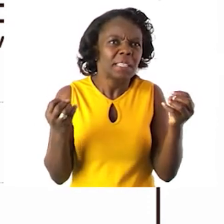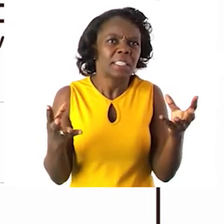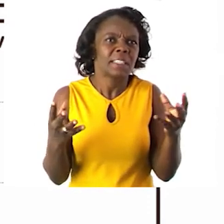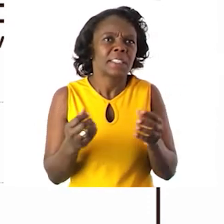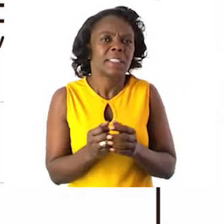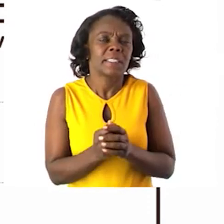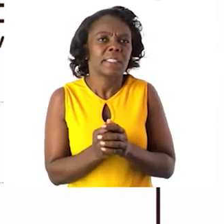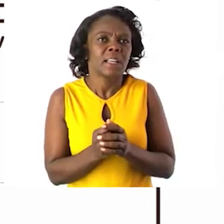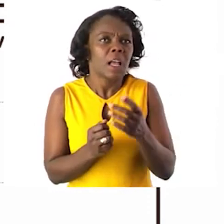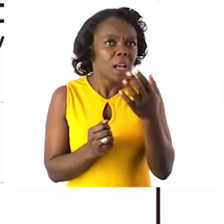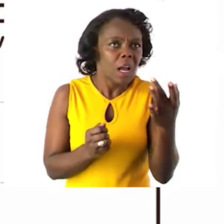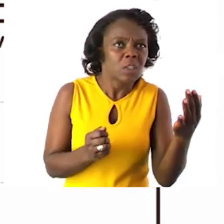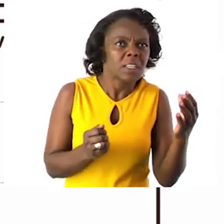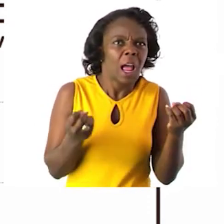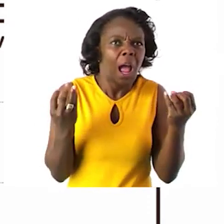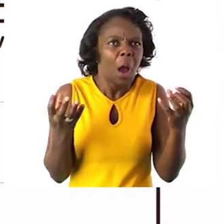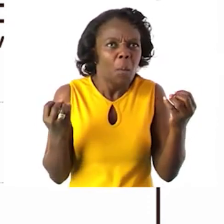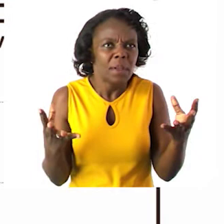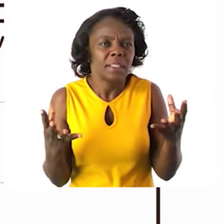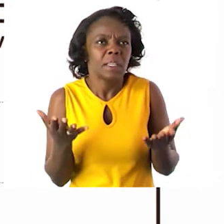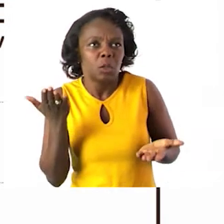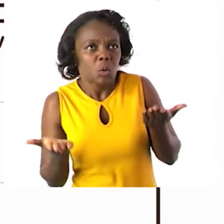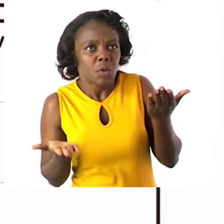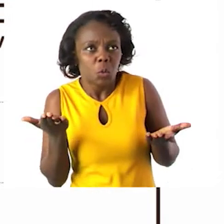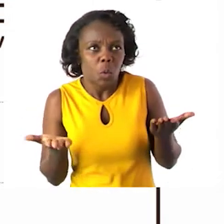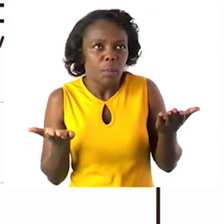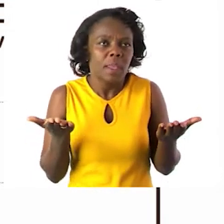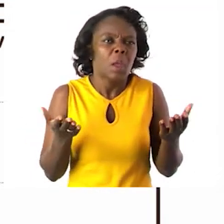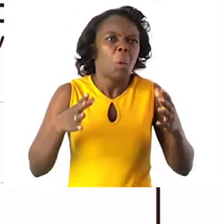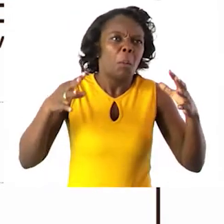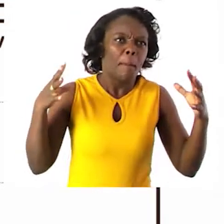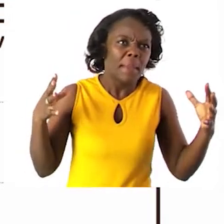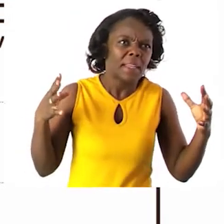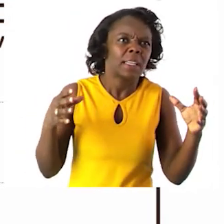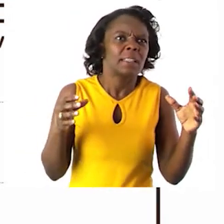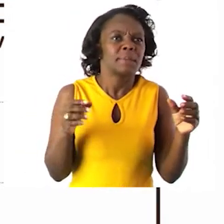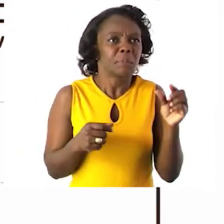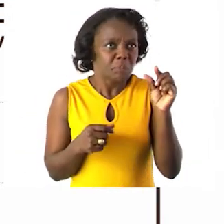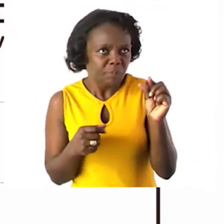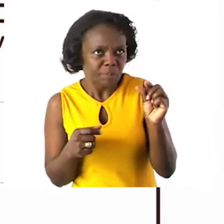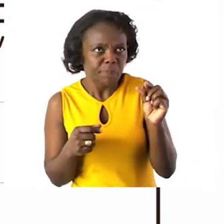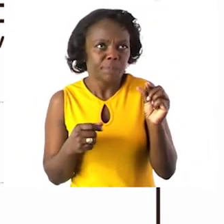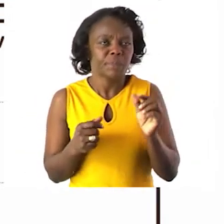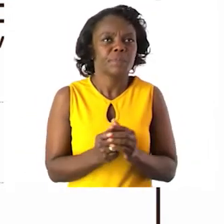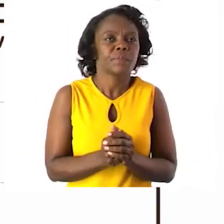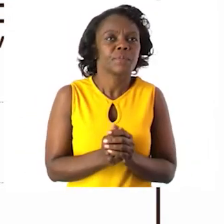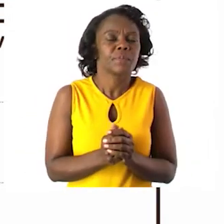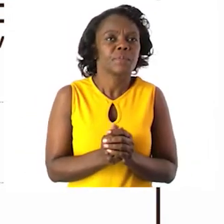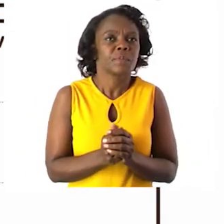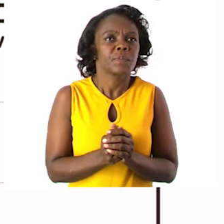shape did you count? Then you'll be able to compare which one is the most, which occurs frequently. And how